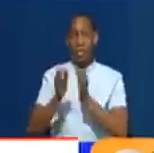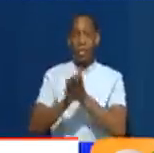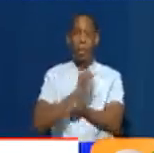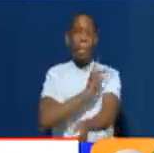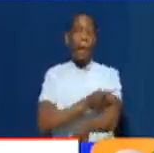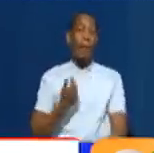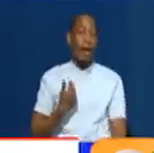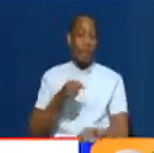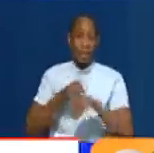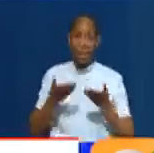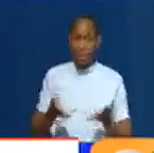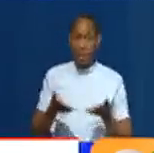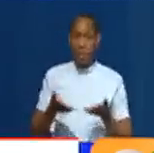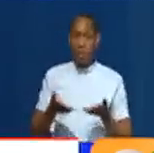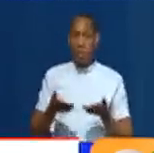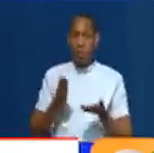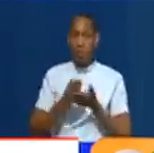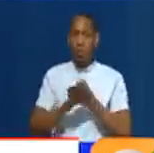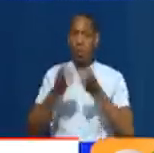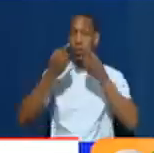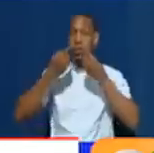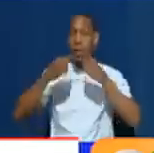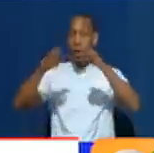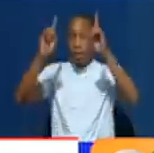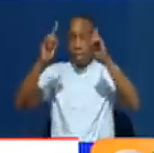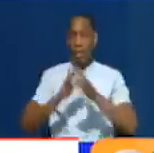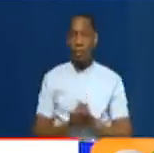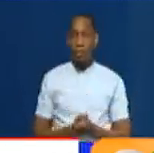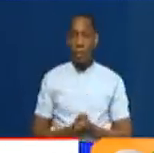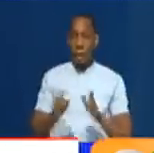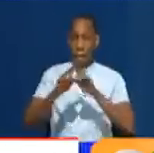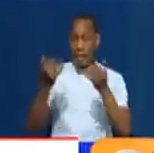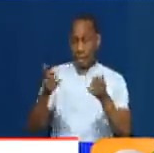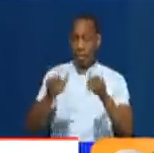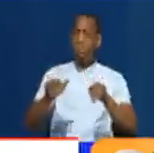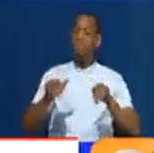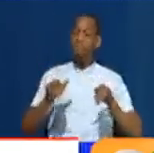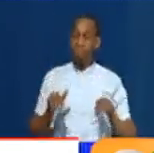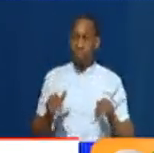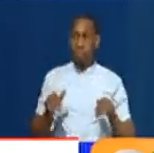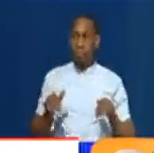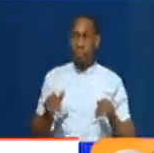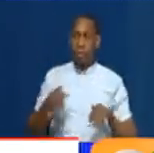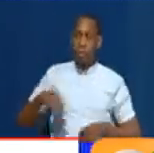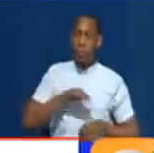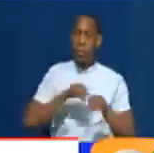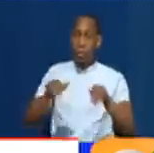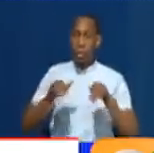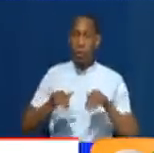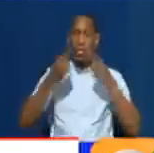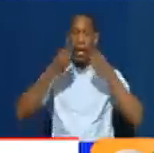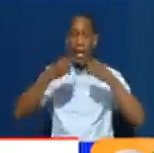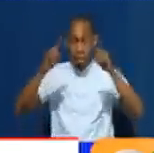power by now we would have called it for ourselves but we will wait we will wait for that